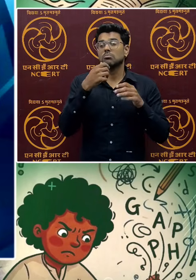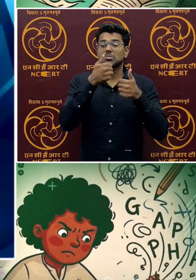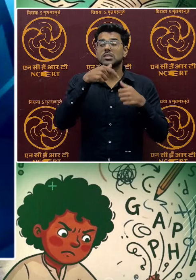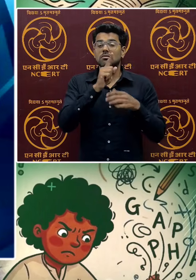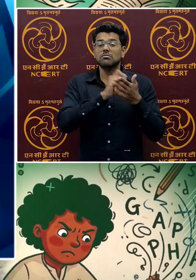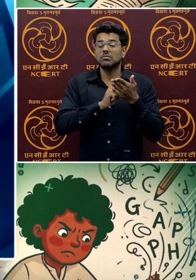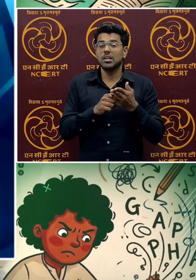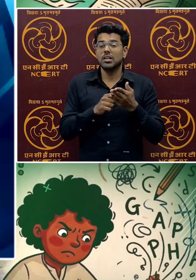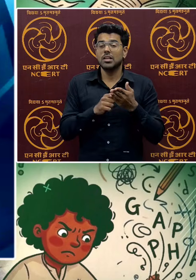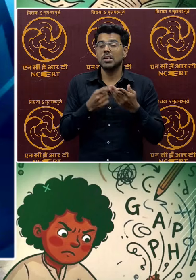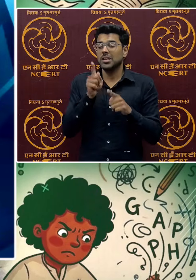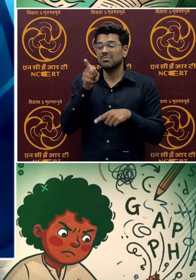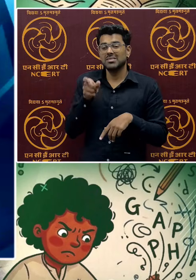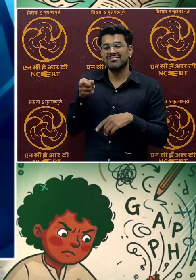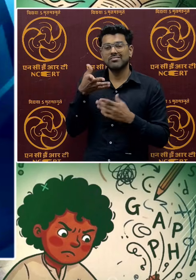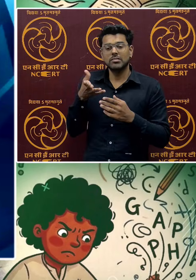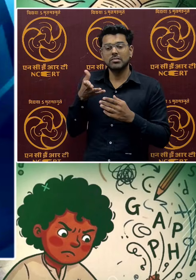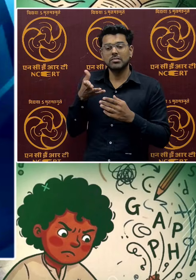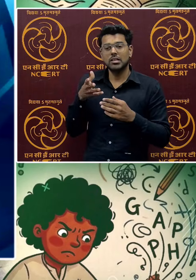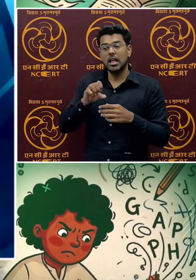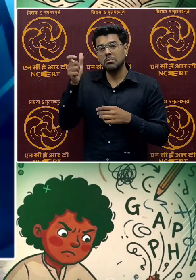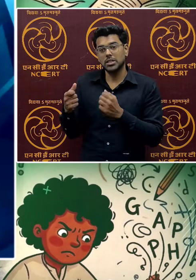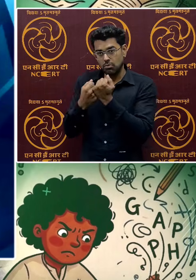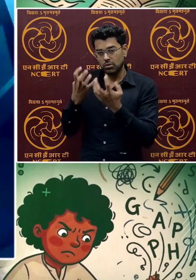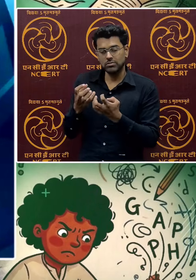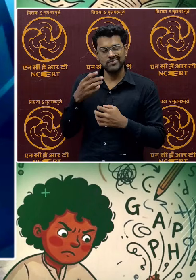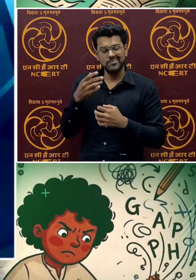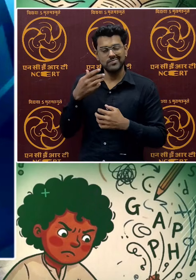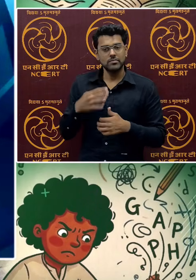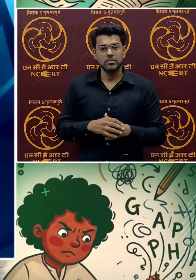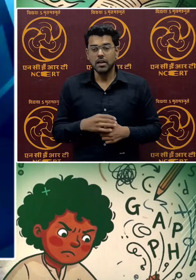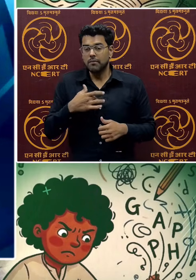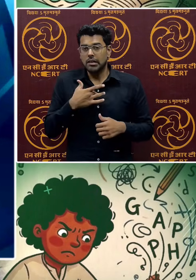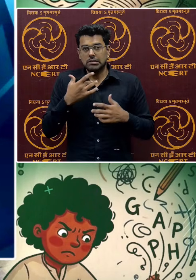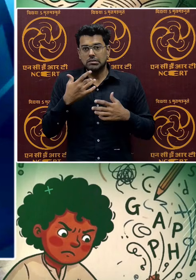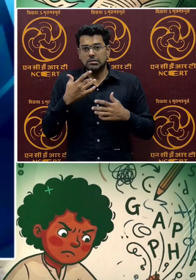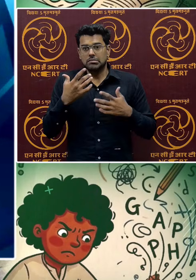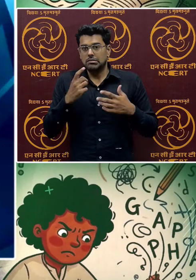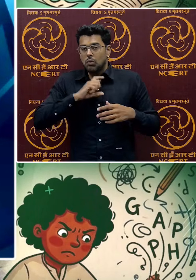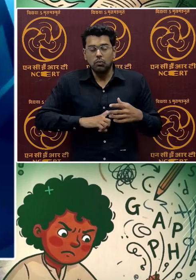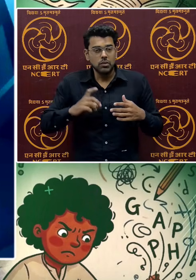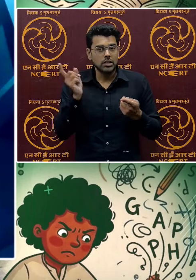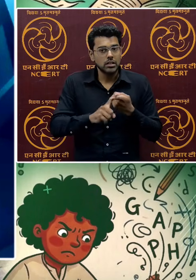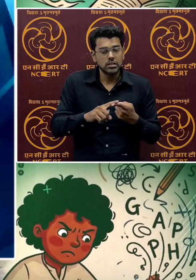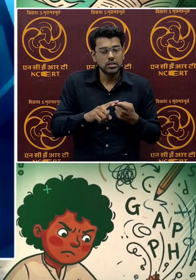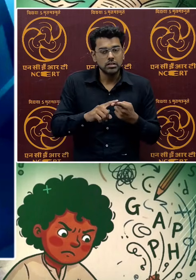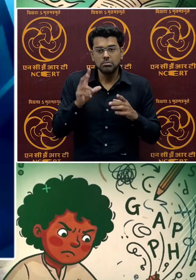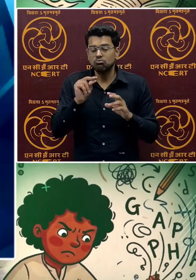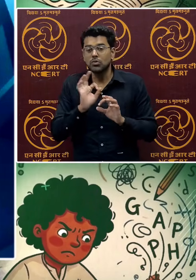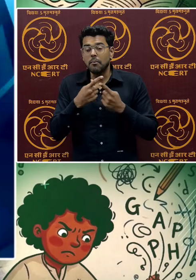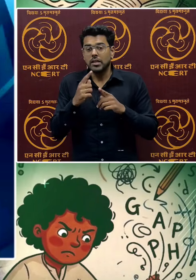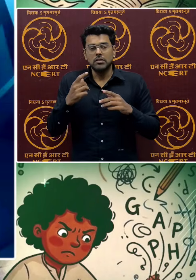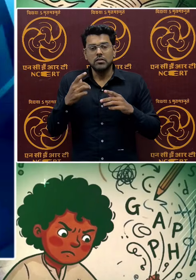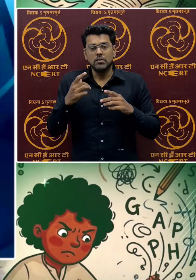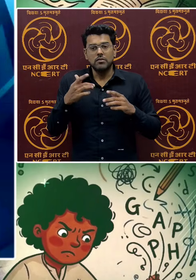yourself, by themselves, but you are having a scribe to write. So that shattered my social. Now that is the first